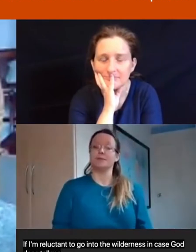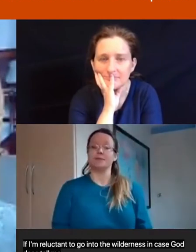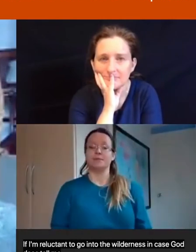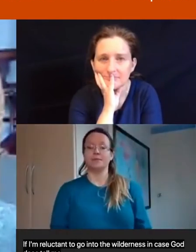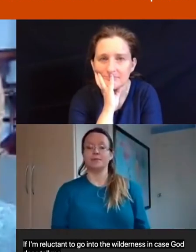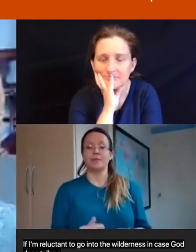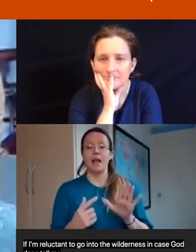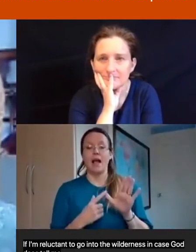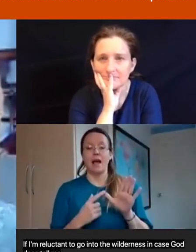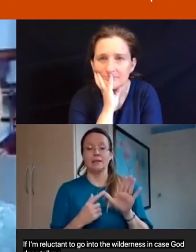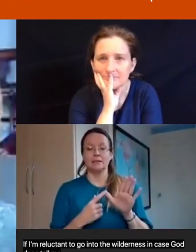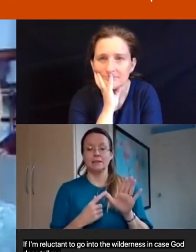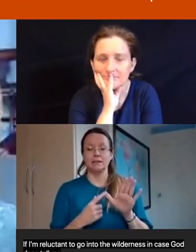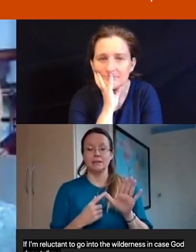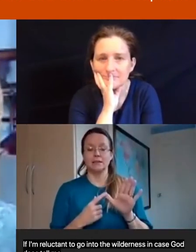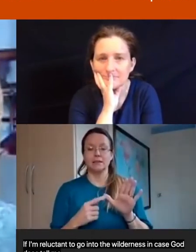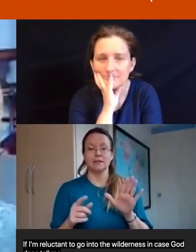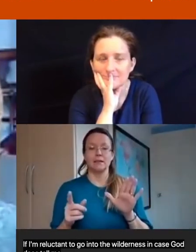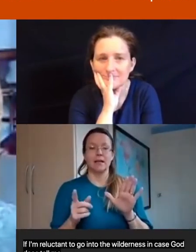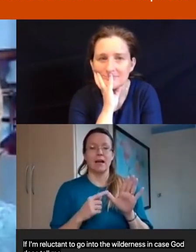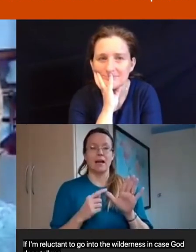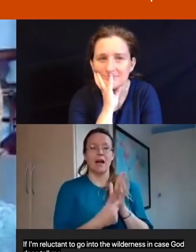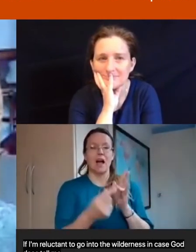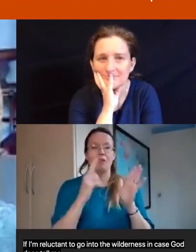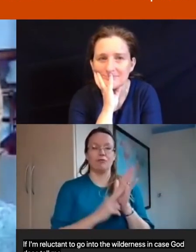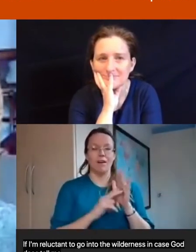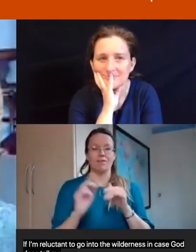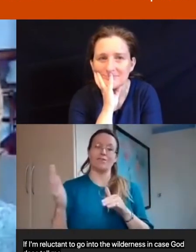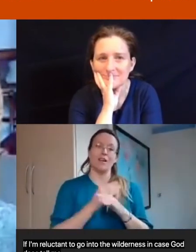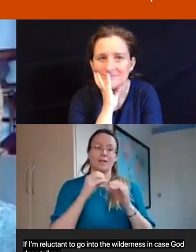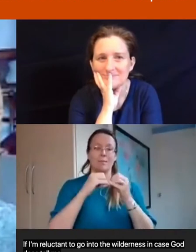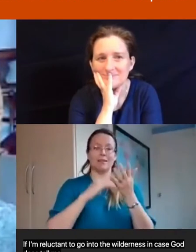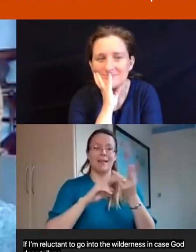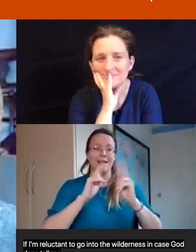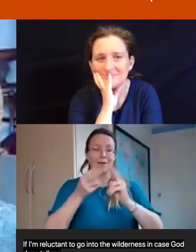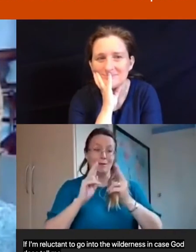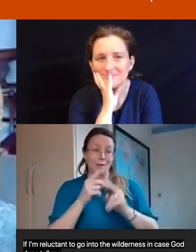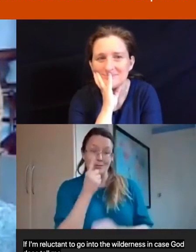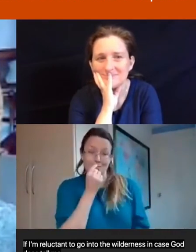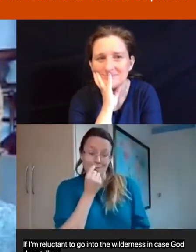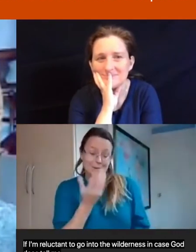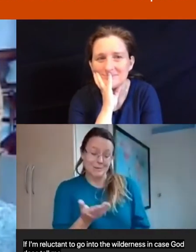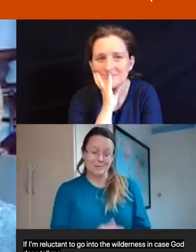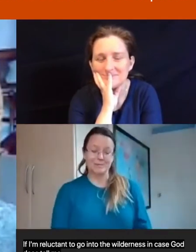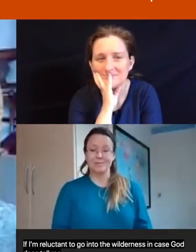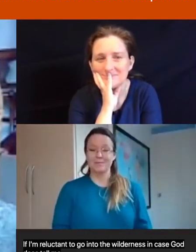Anna says that Aaron is the first interpreter, the first BSL interpreter, perhaps.